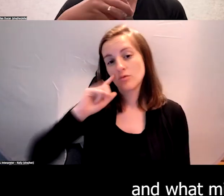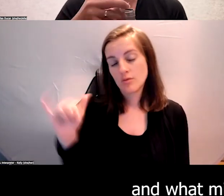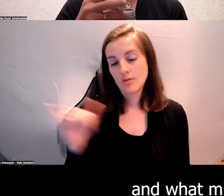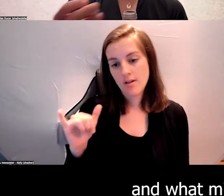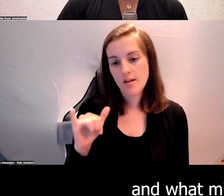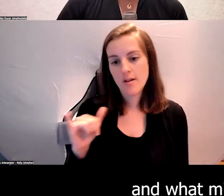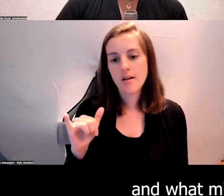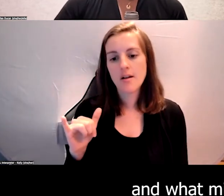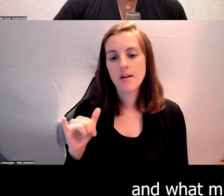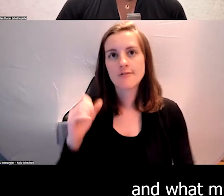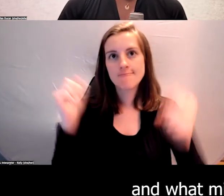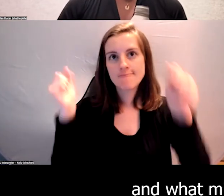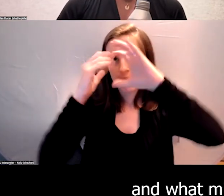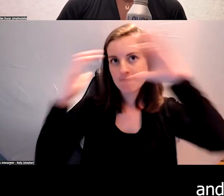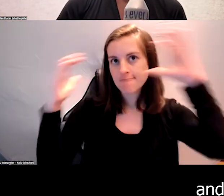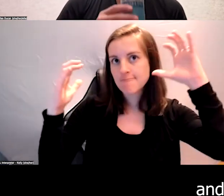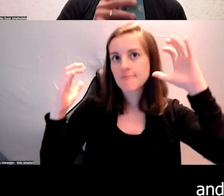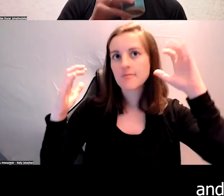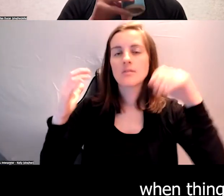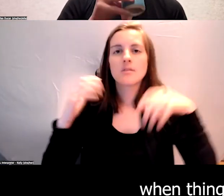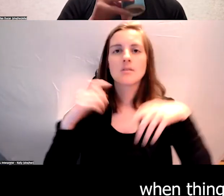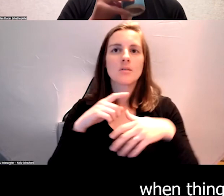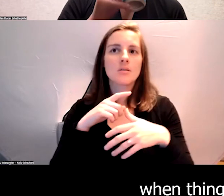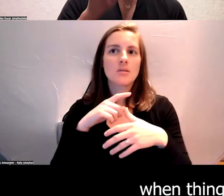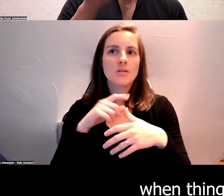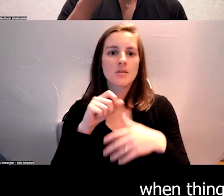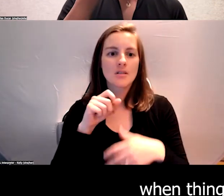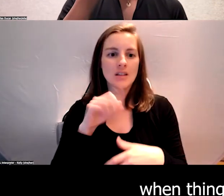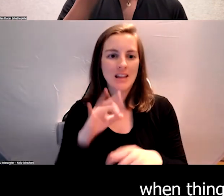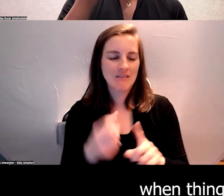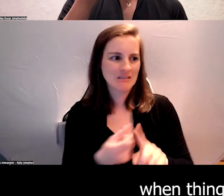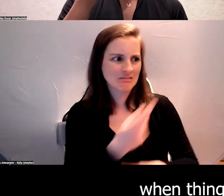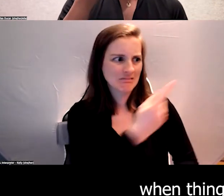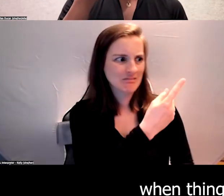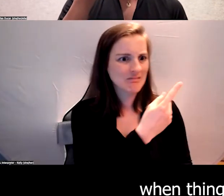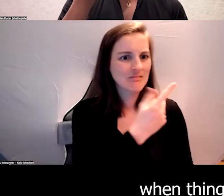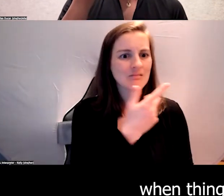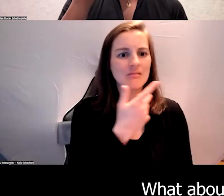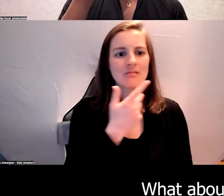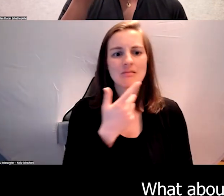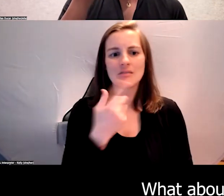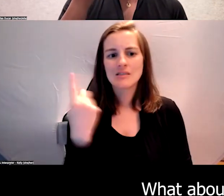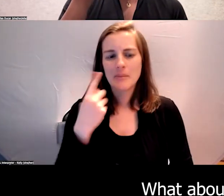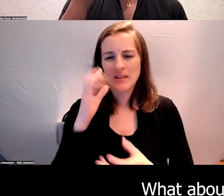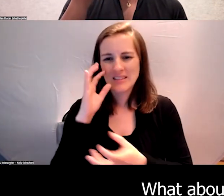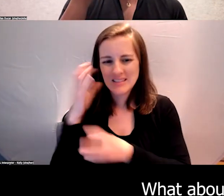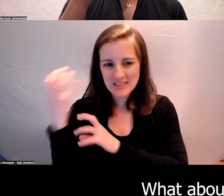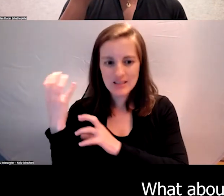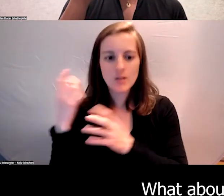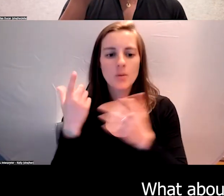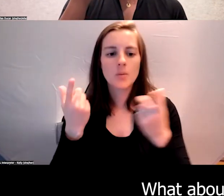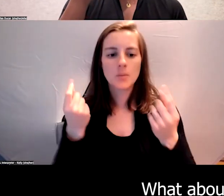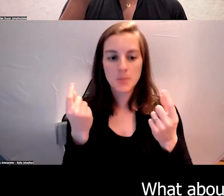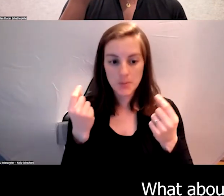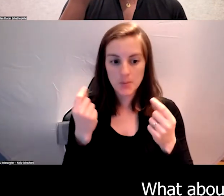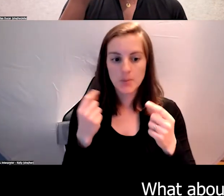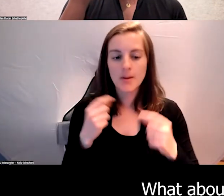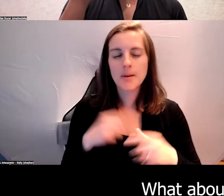and what might be going wrong and what to do when things are going wrong. What about when,